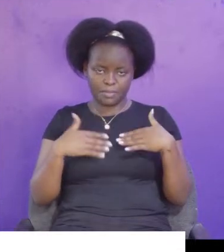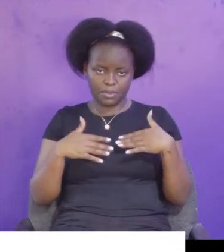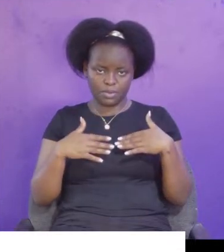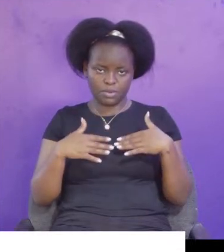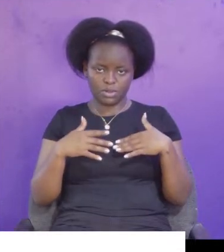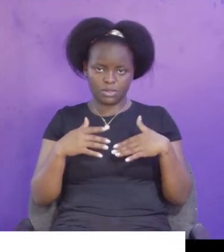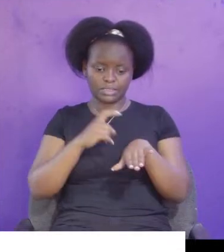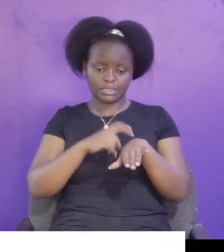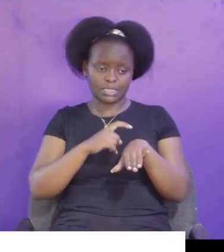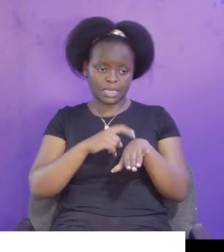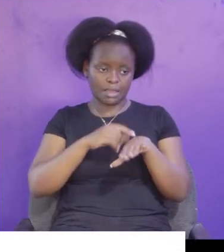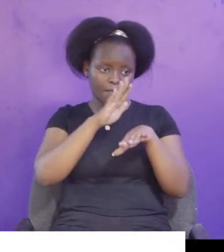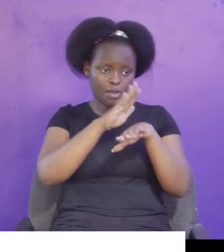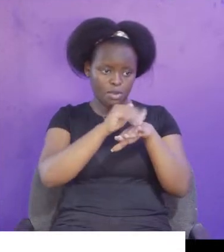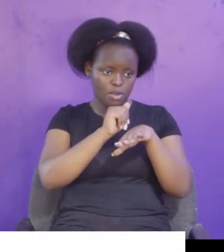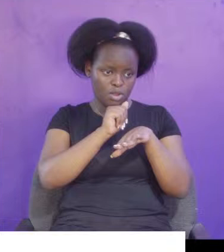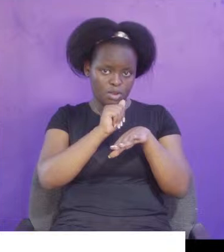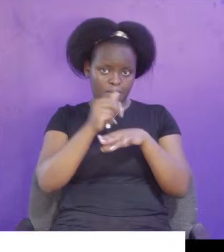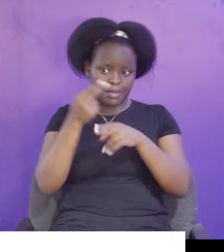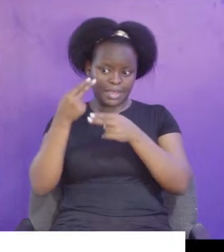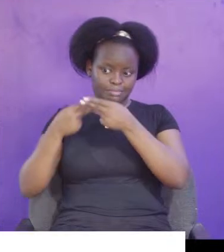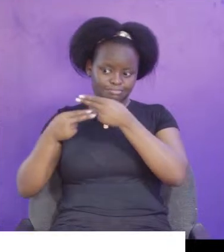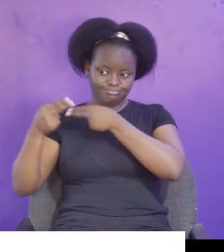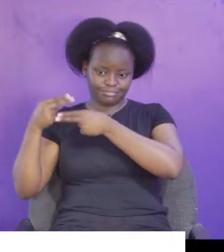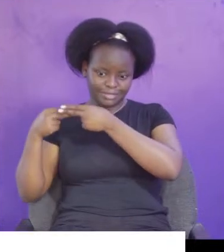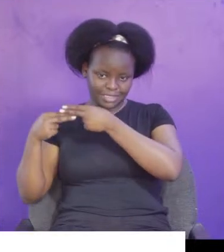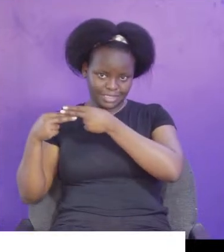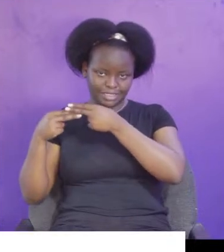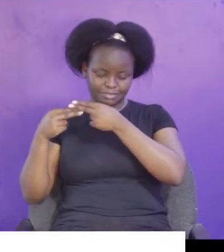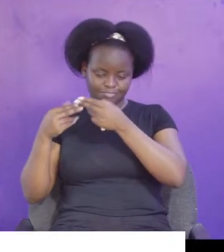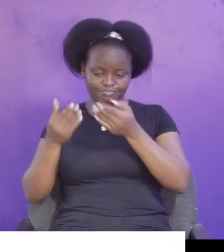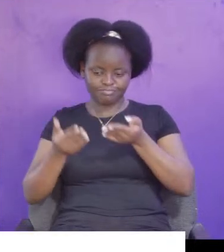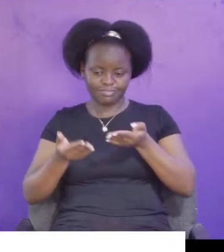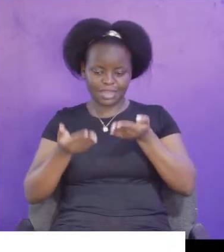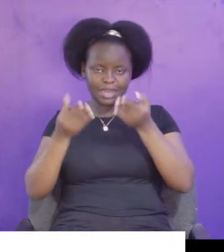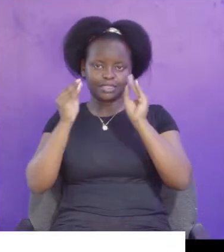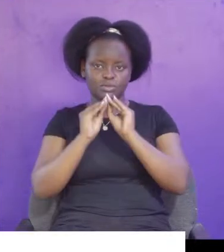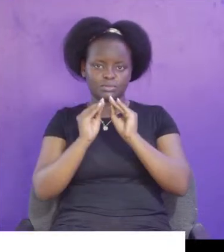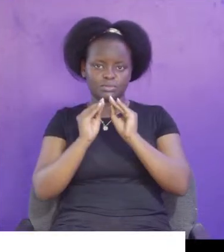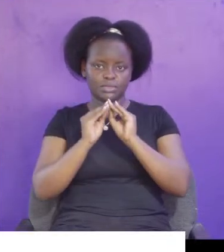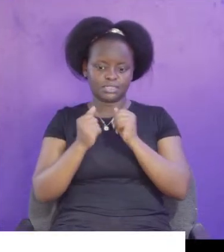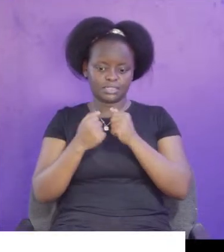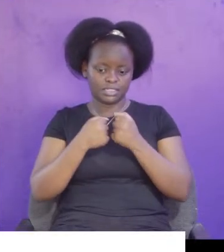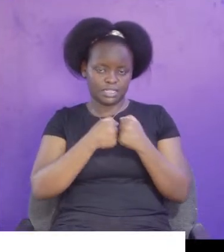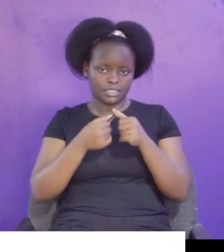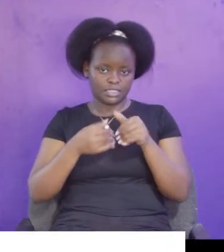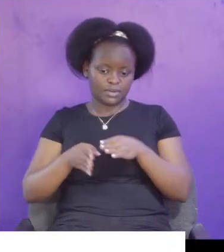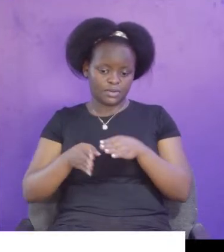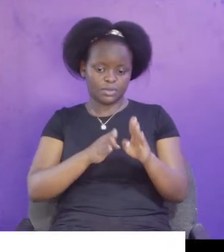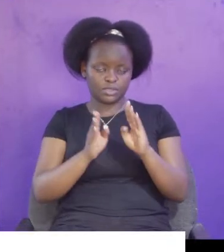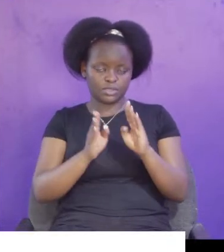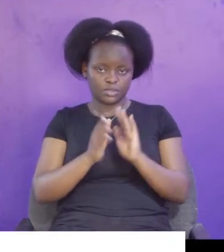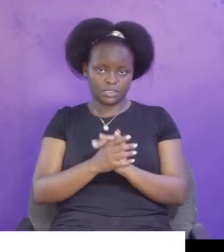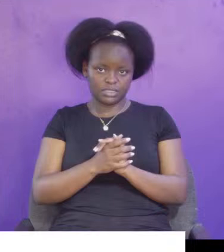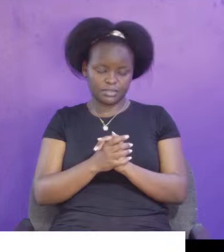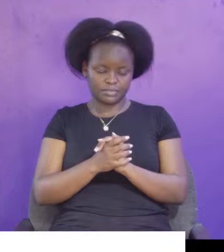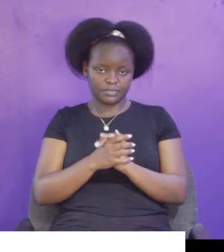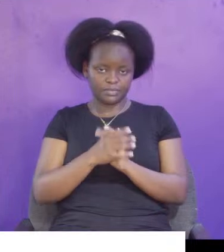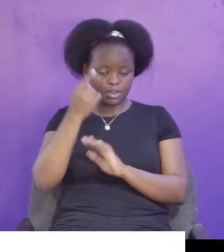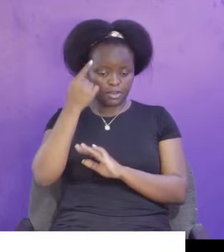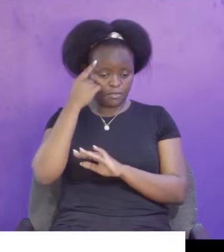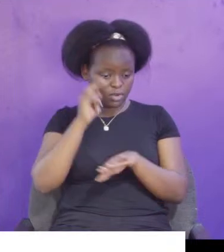call of history, rise to meet the challenges and opportunities of their time